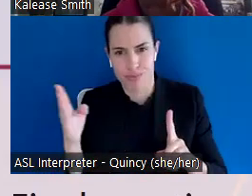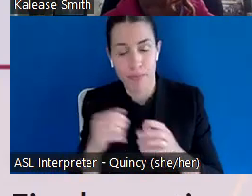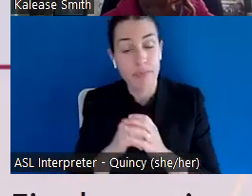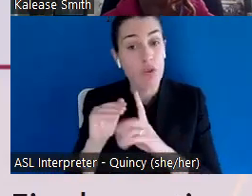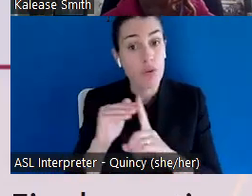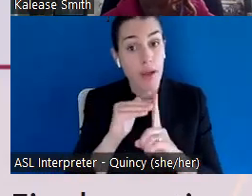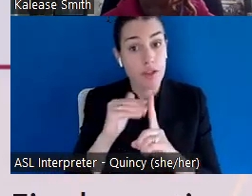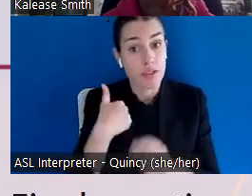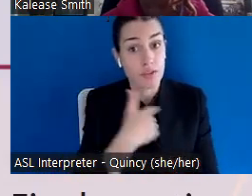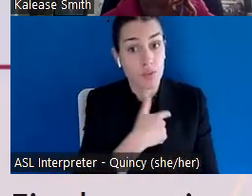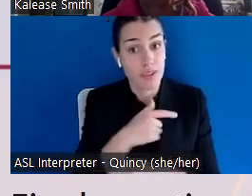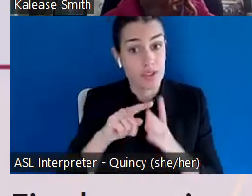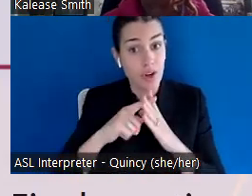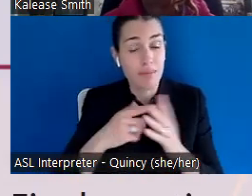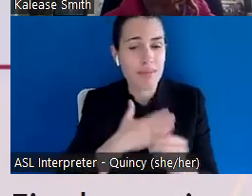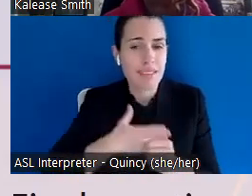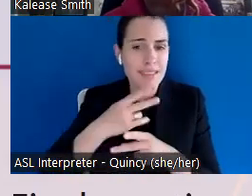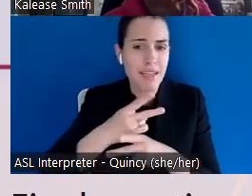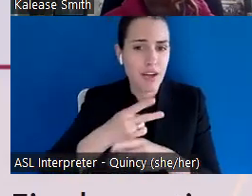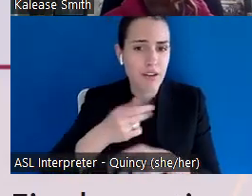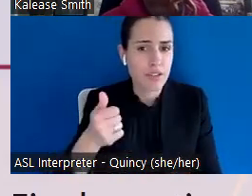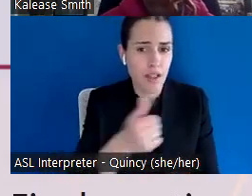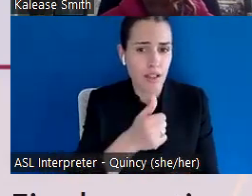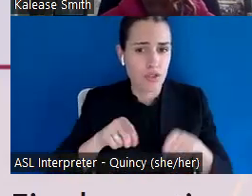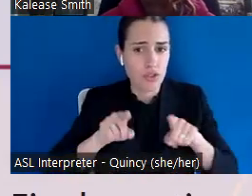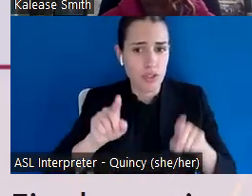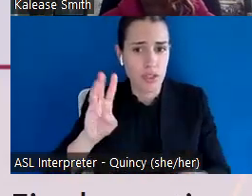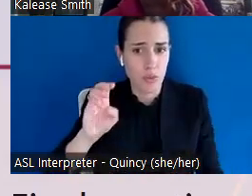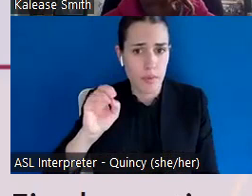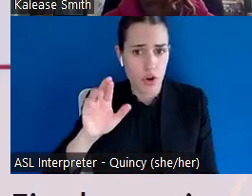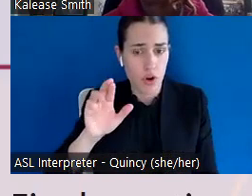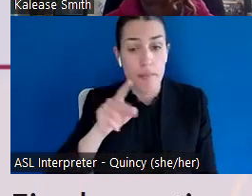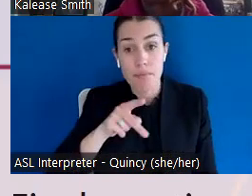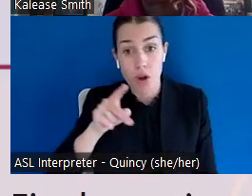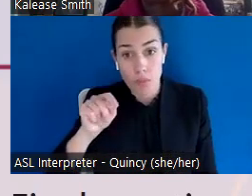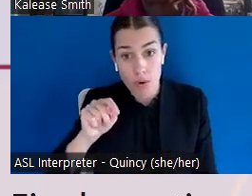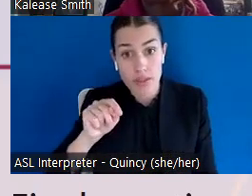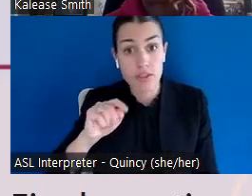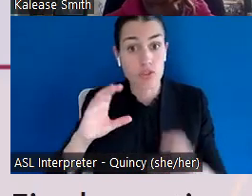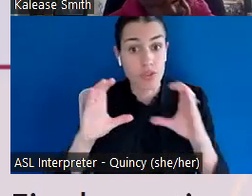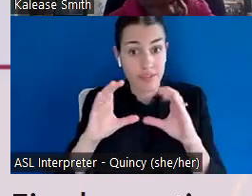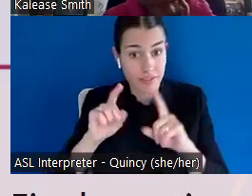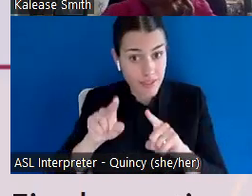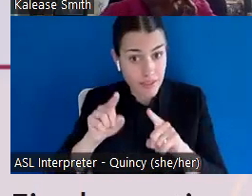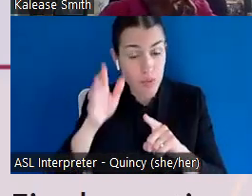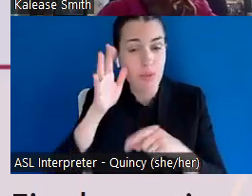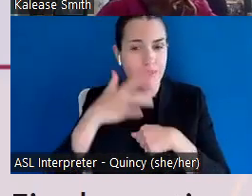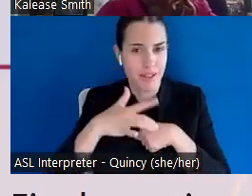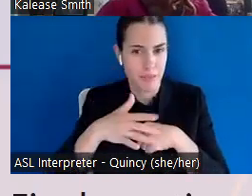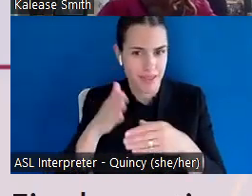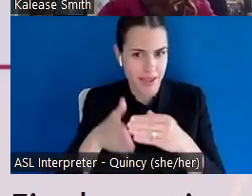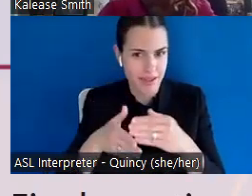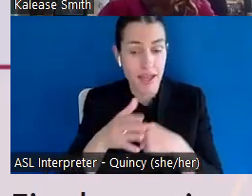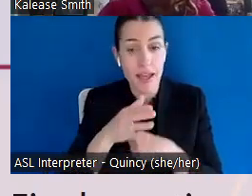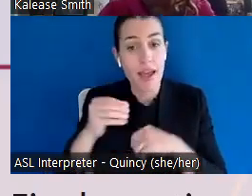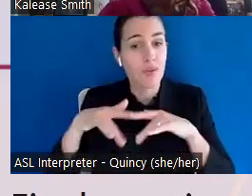begin. Please take care of yourselves during this webinar. PowerPoint slides and certificates of attendance will be available at the end, and a recording